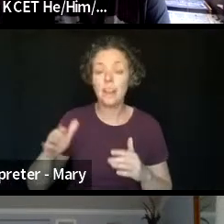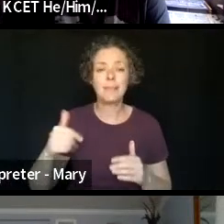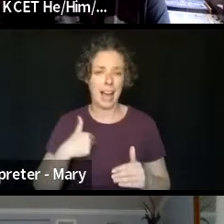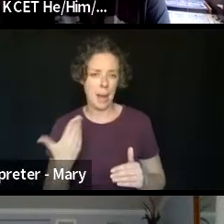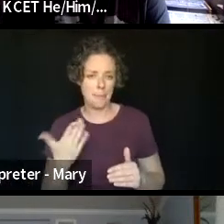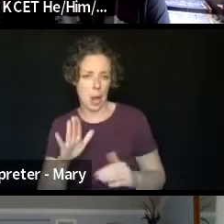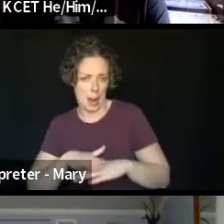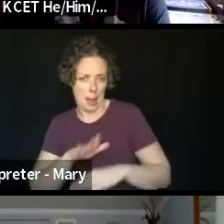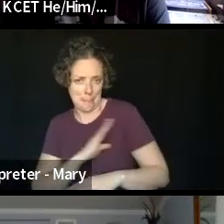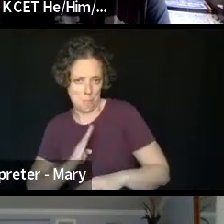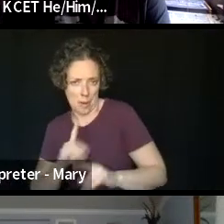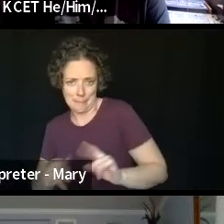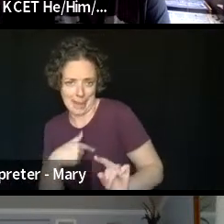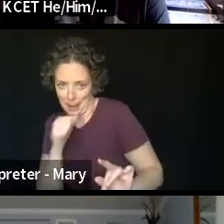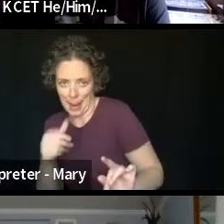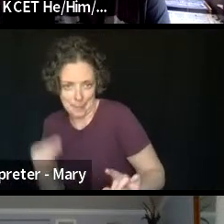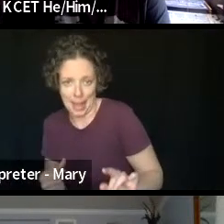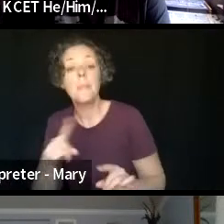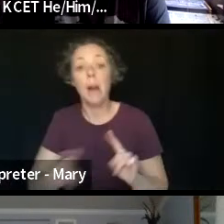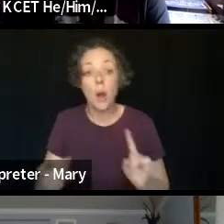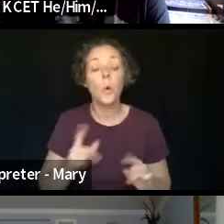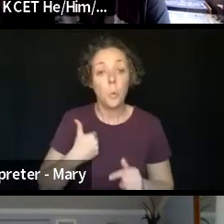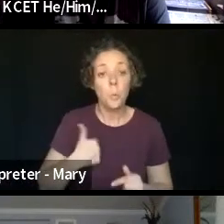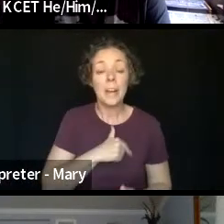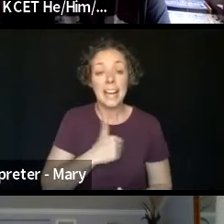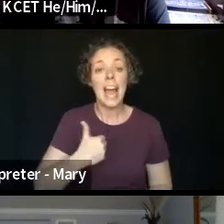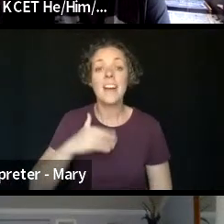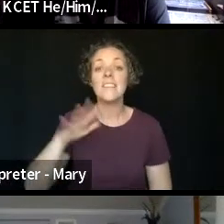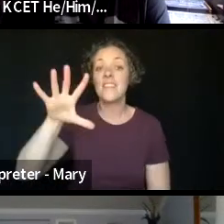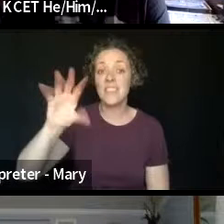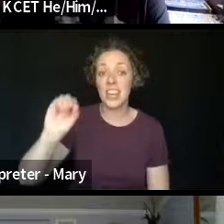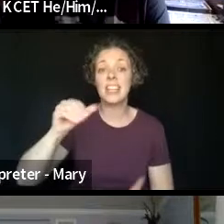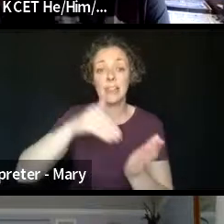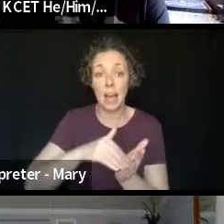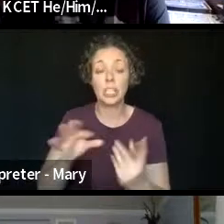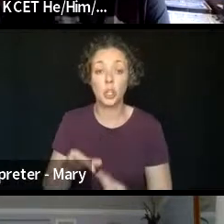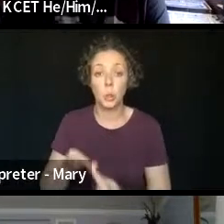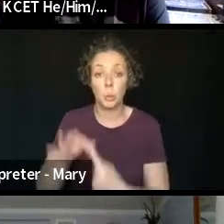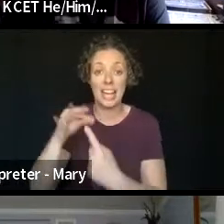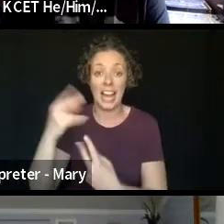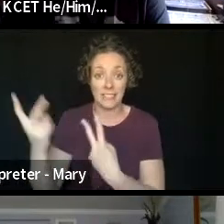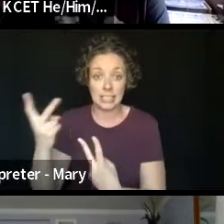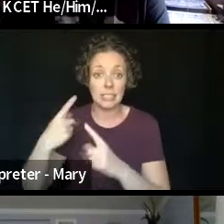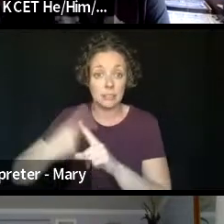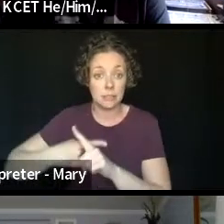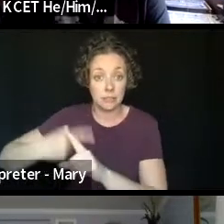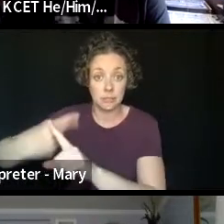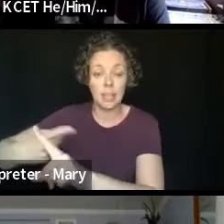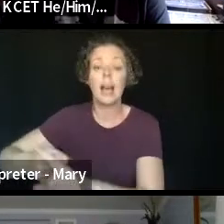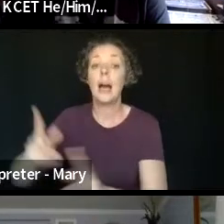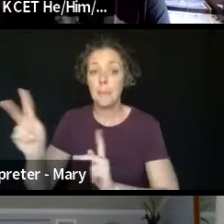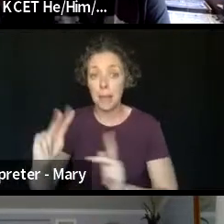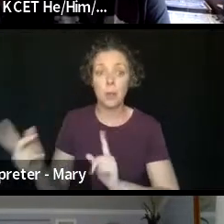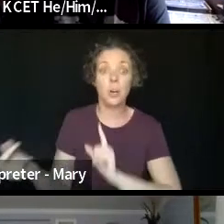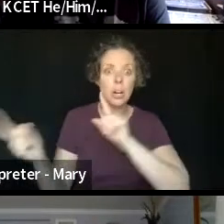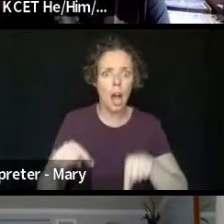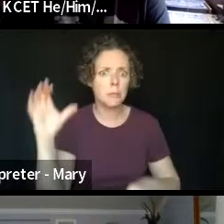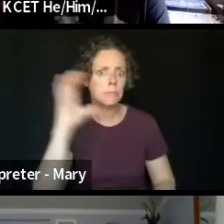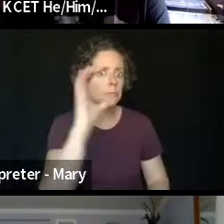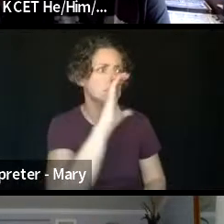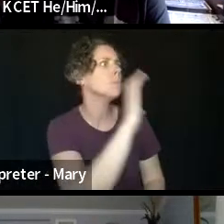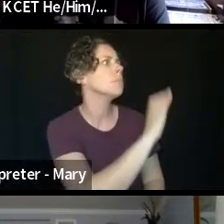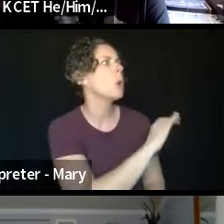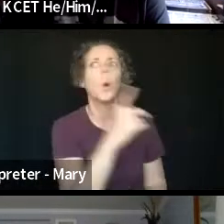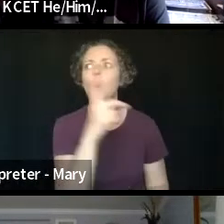but I'm not compensated. But we have 50,000 unique visits a month. And that's where people are seeking out information and providers and who they can go to and send